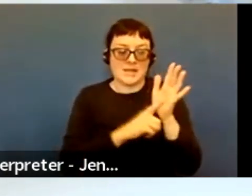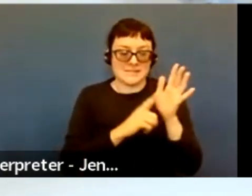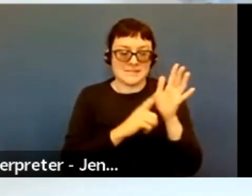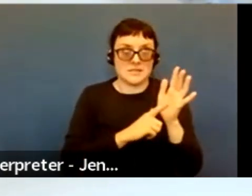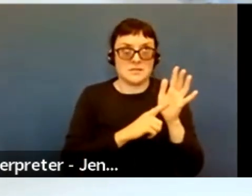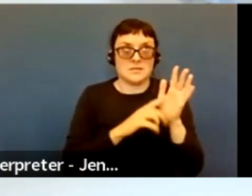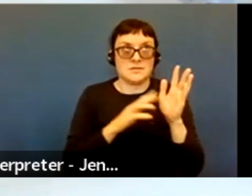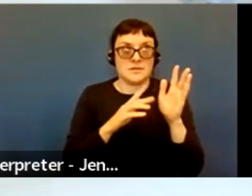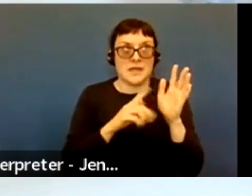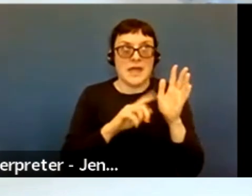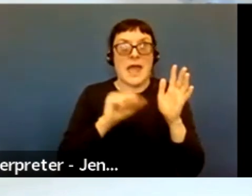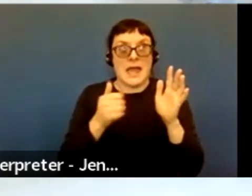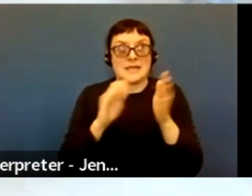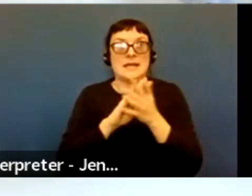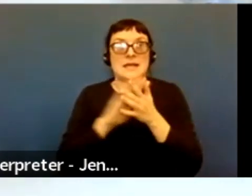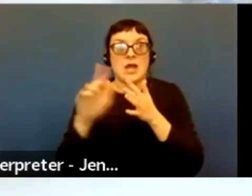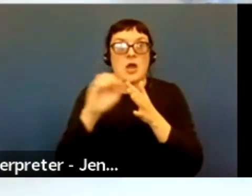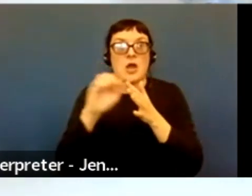Lysander